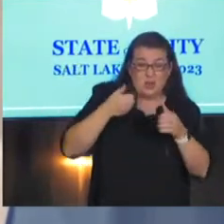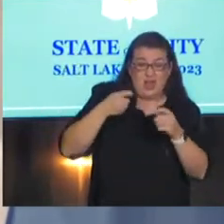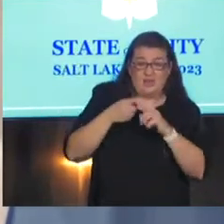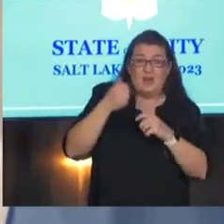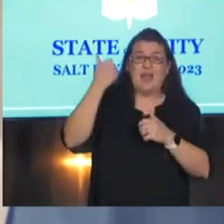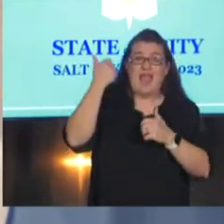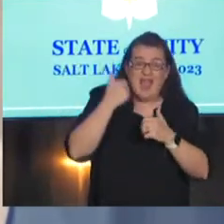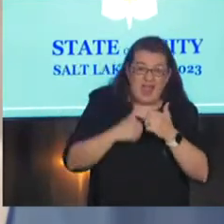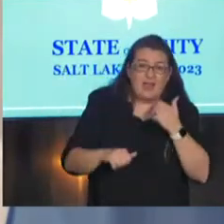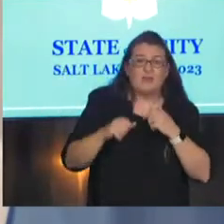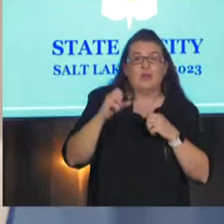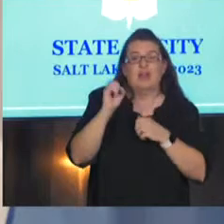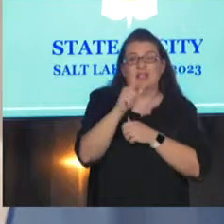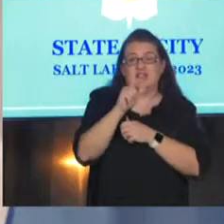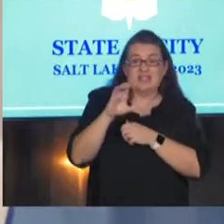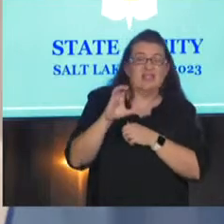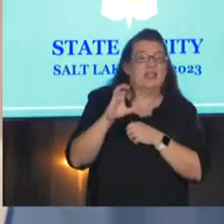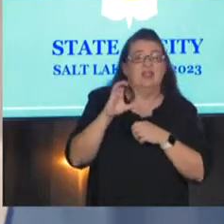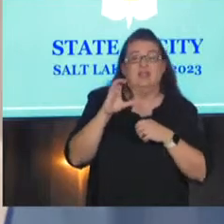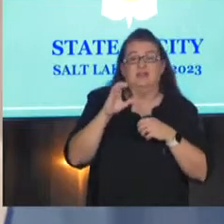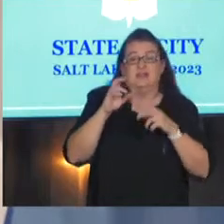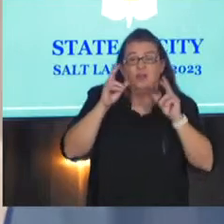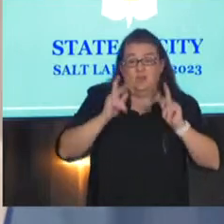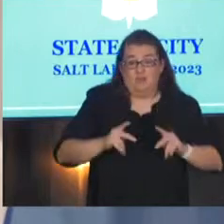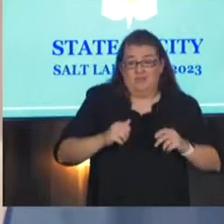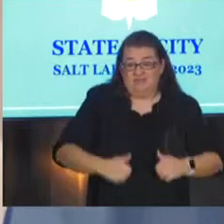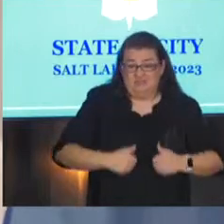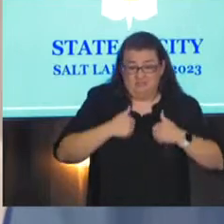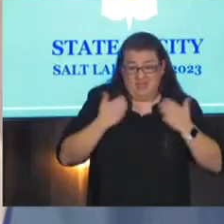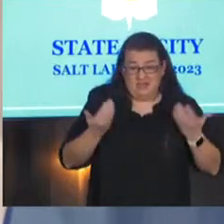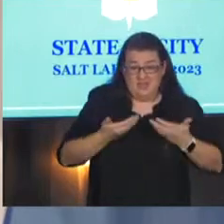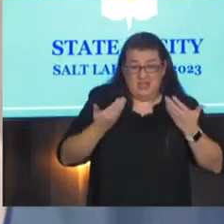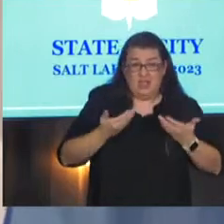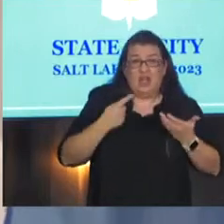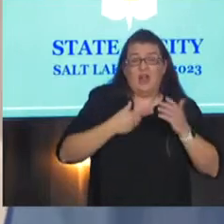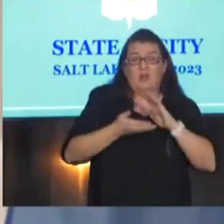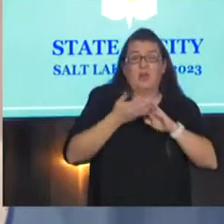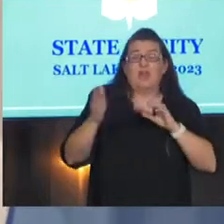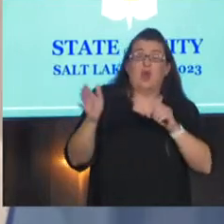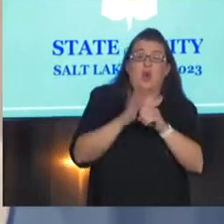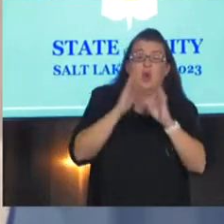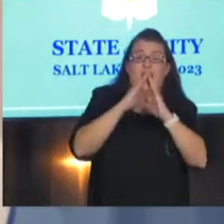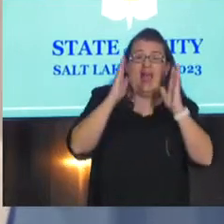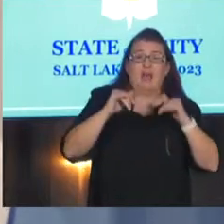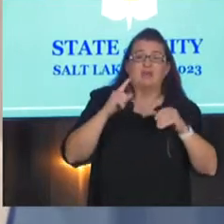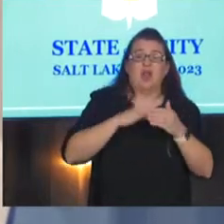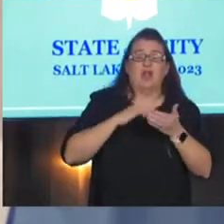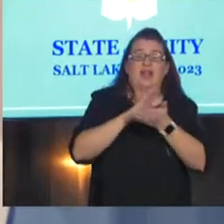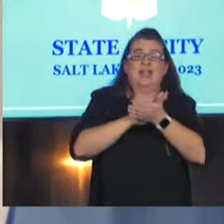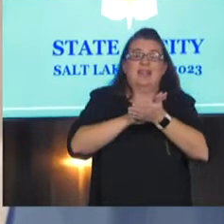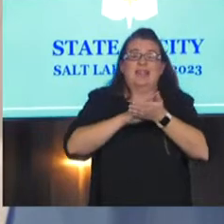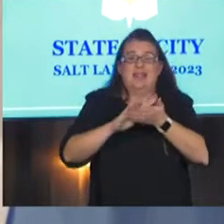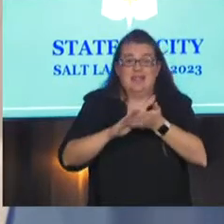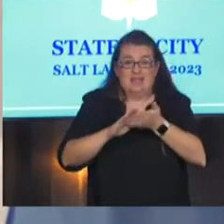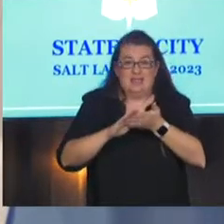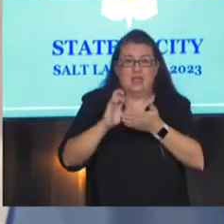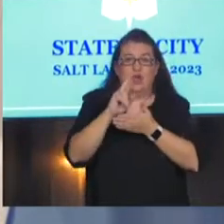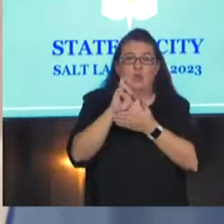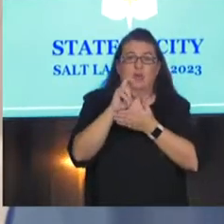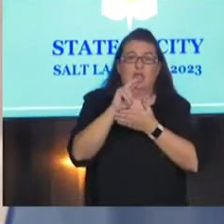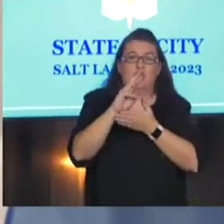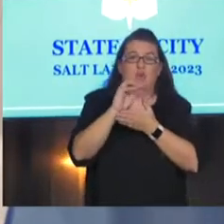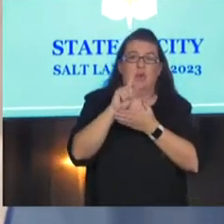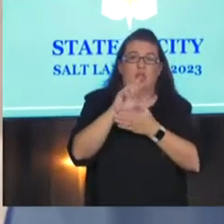being able to charge their phone, their lawnmower, their electric vehicle, and run their entire home on clean, renewable electricity. That's